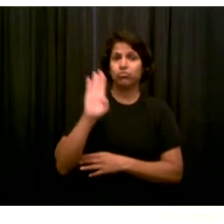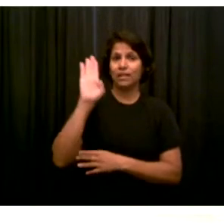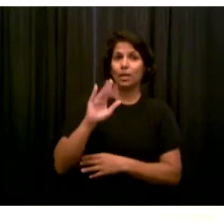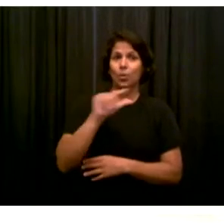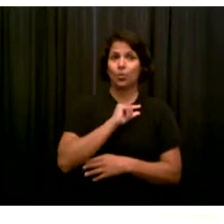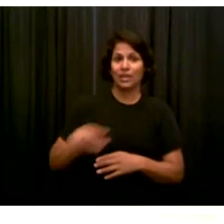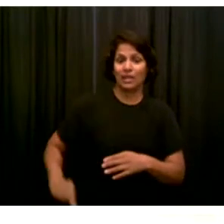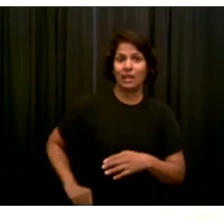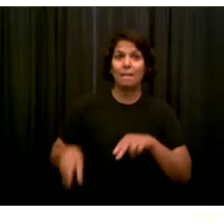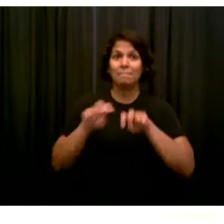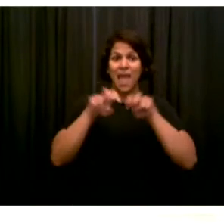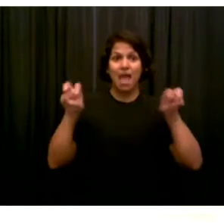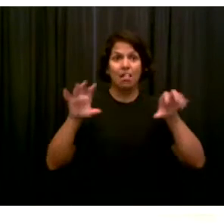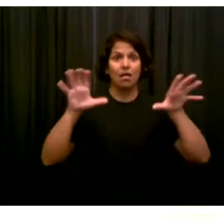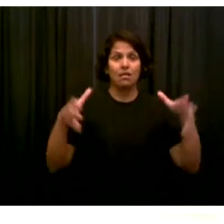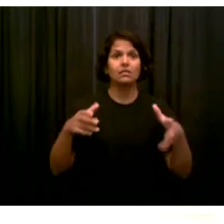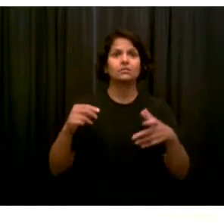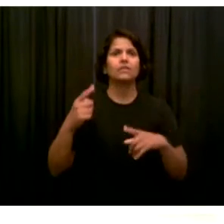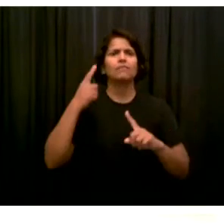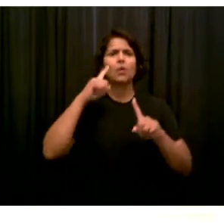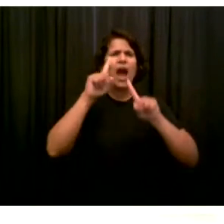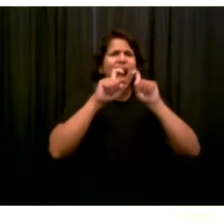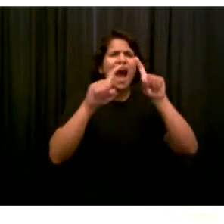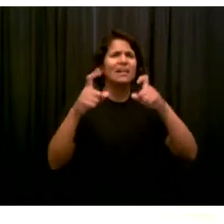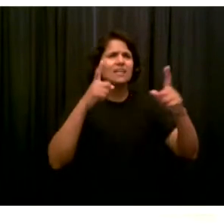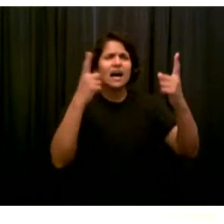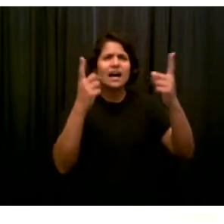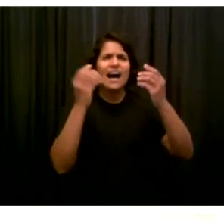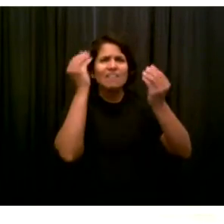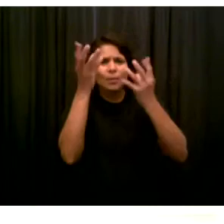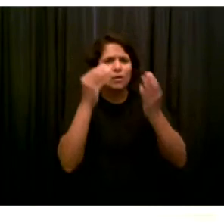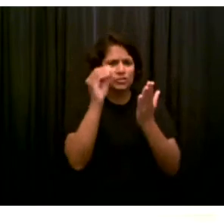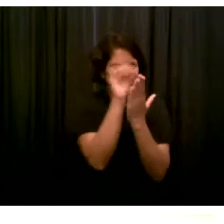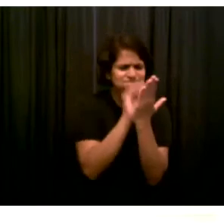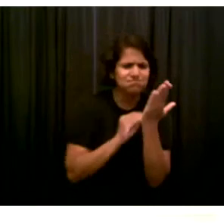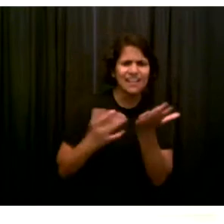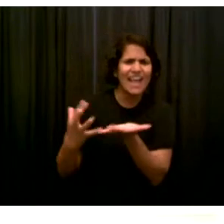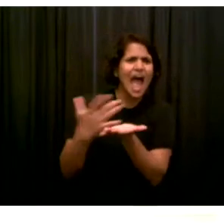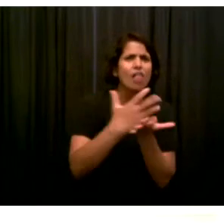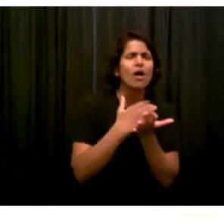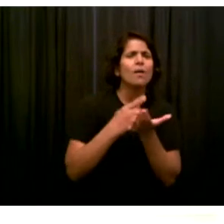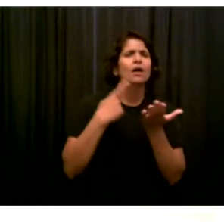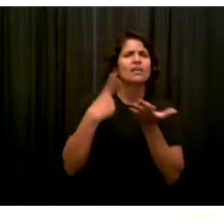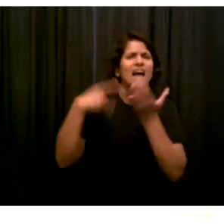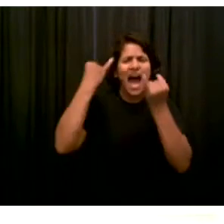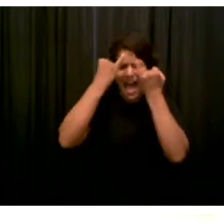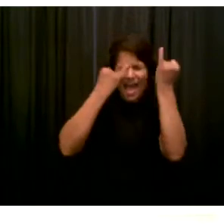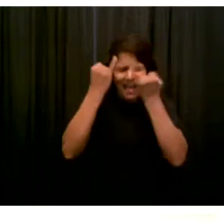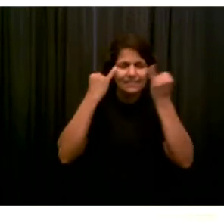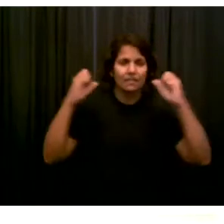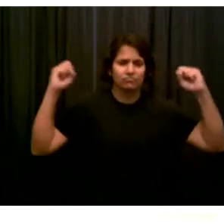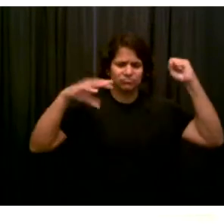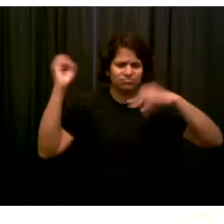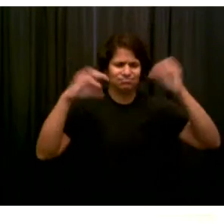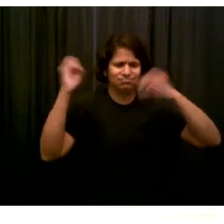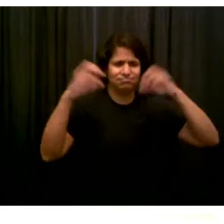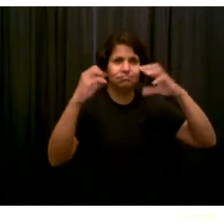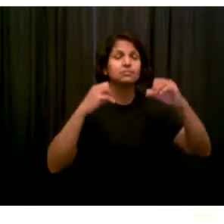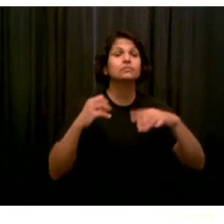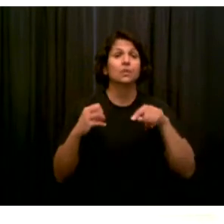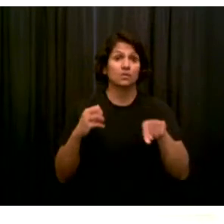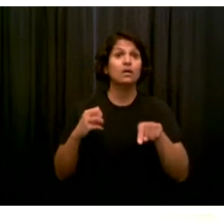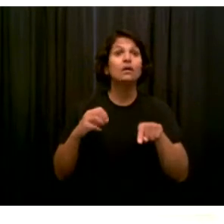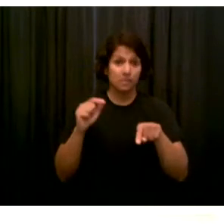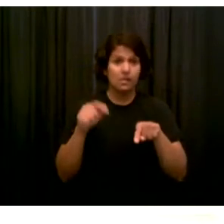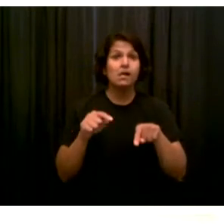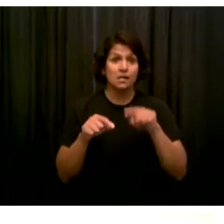pictures of projects that may or may not happen. That we wanted a real community planning process with a consensus